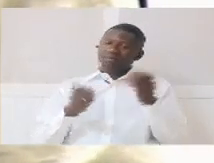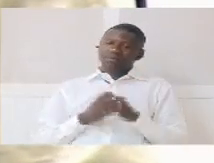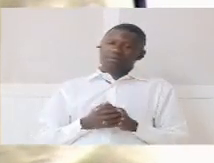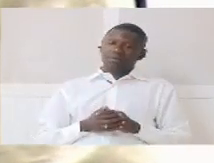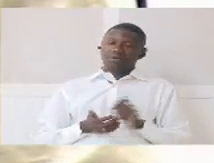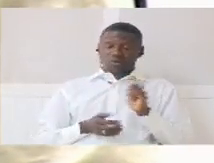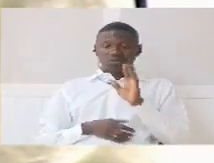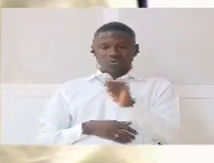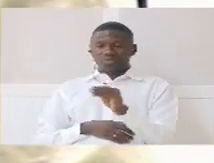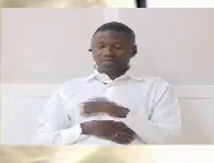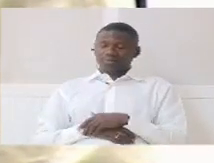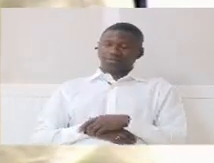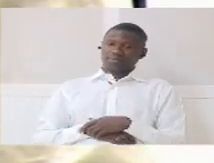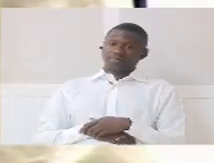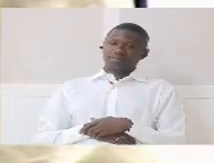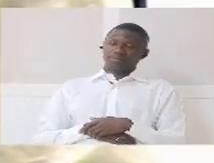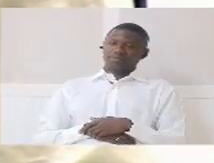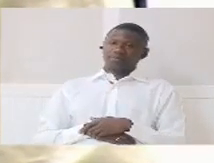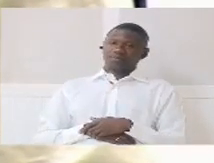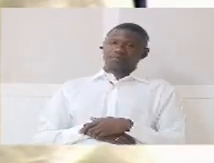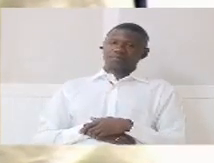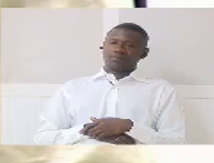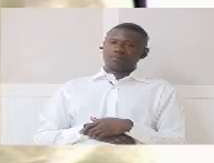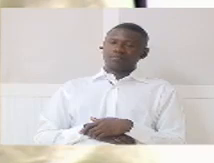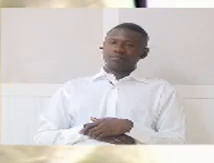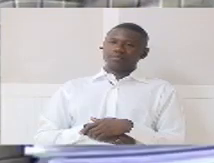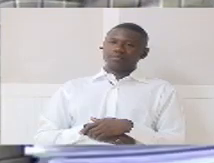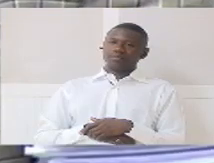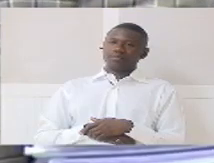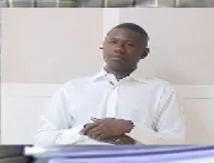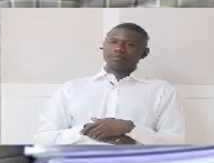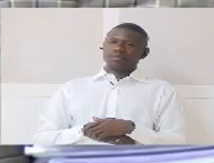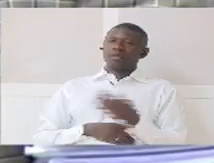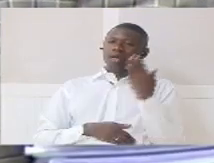do. How about the prisons? Would they normally buy